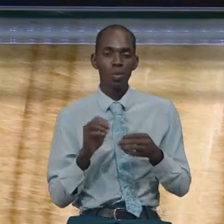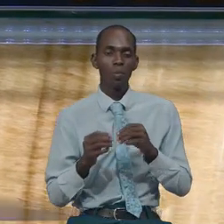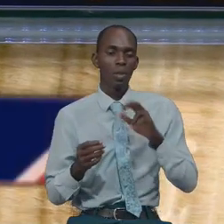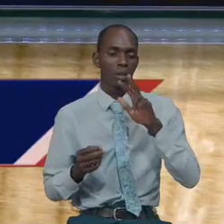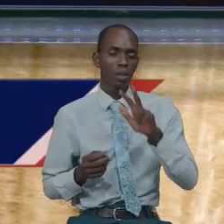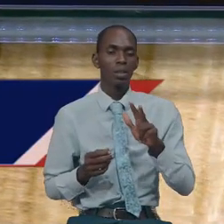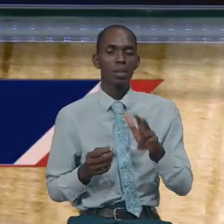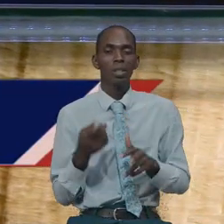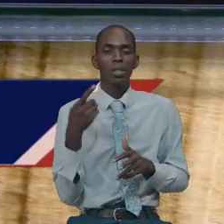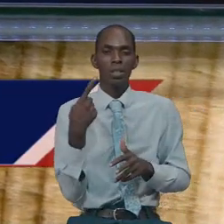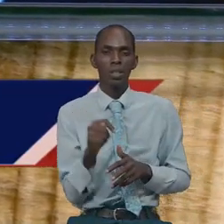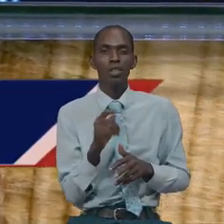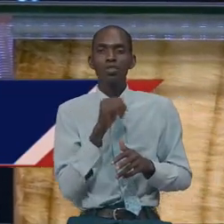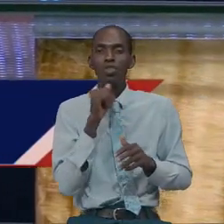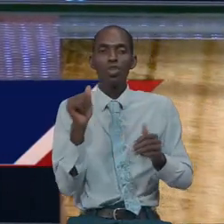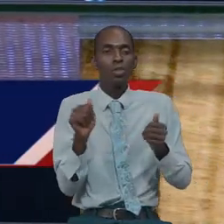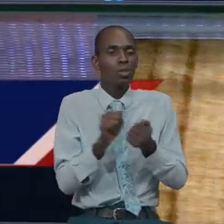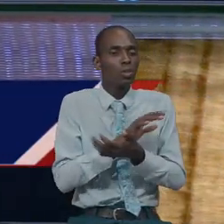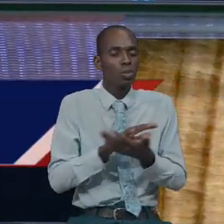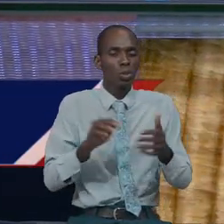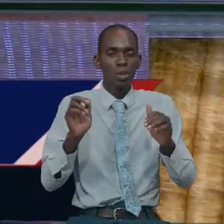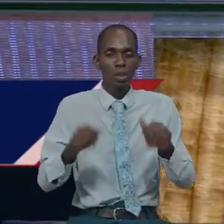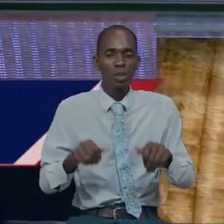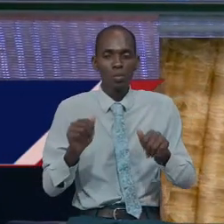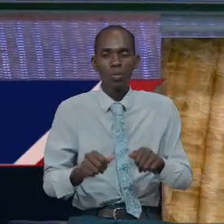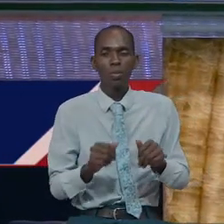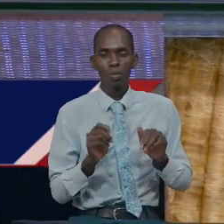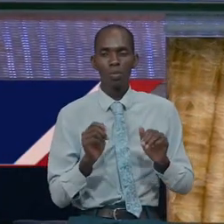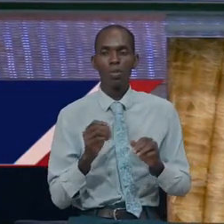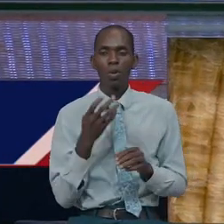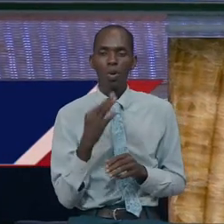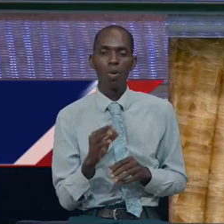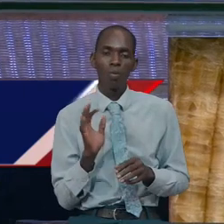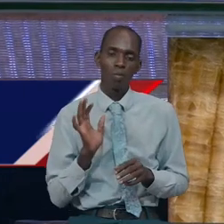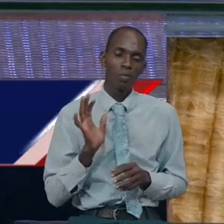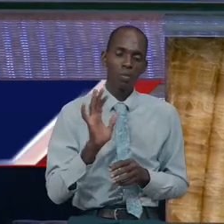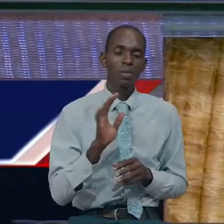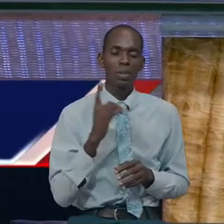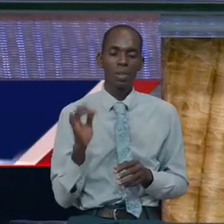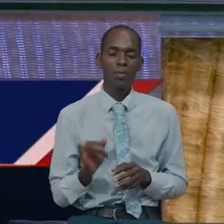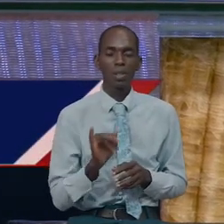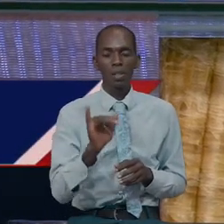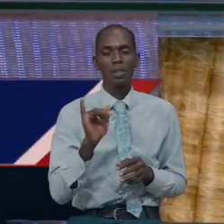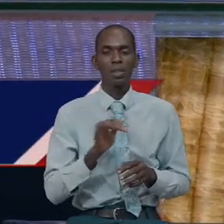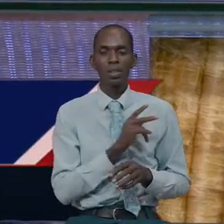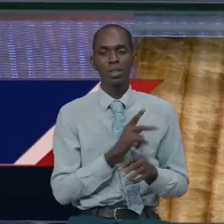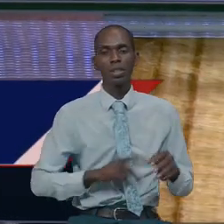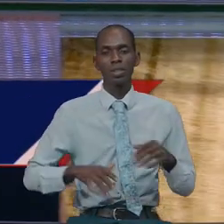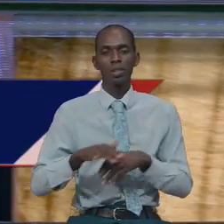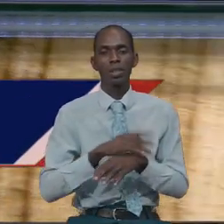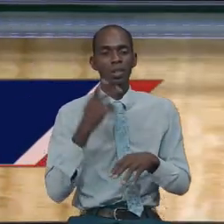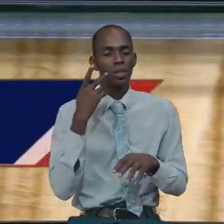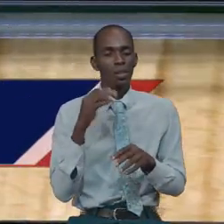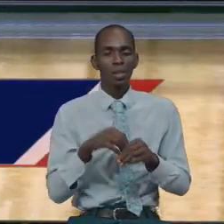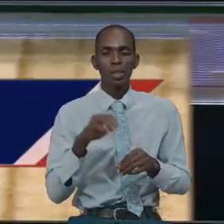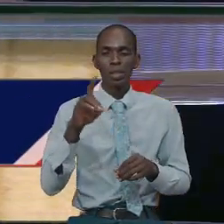the indestructibility of his everlasting kingdom. We're looking at Daniel chapter 2,